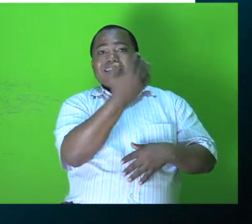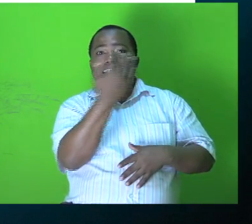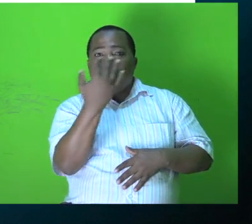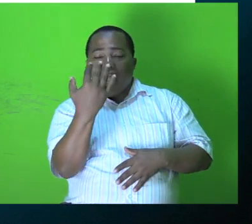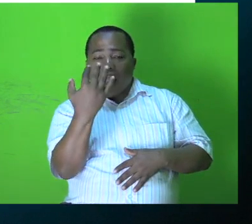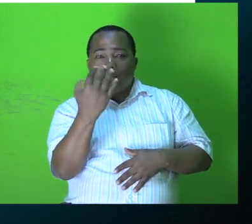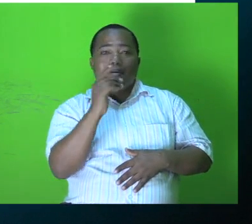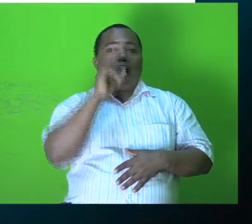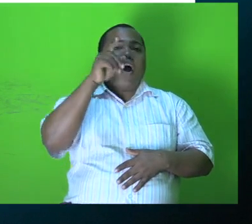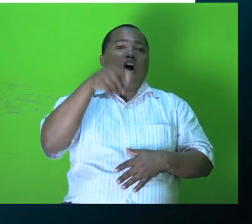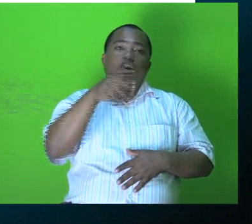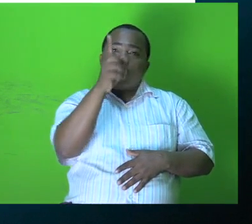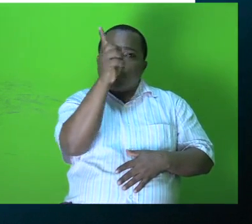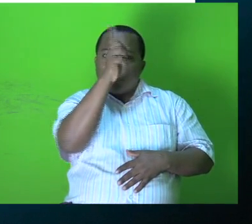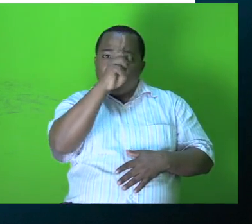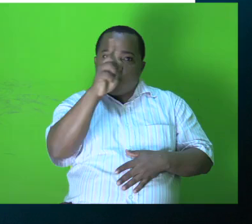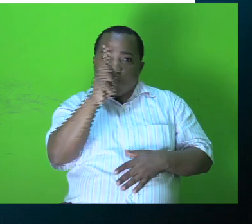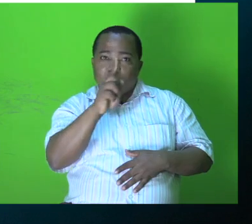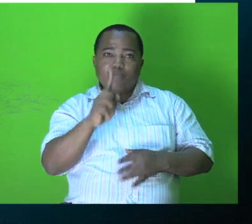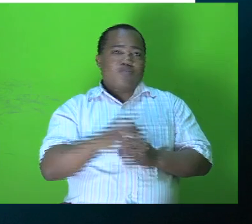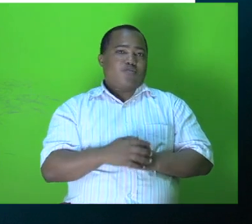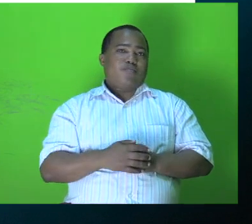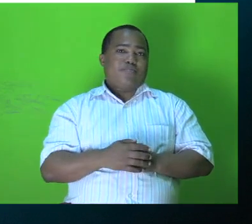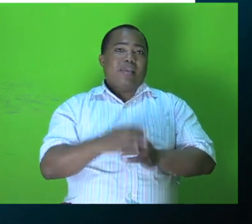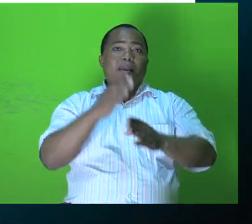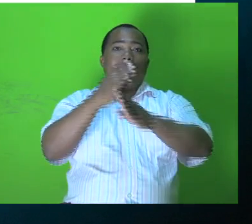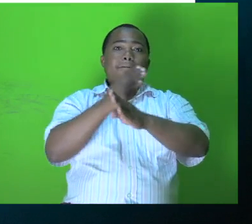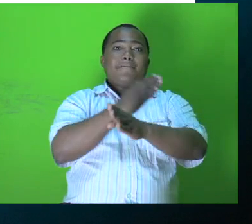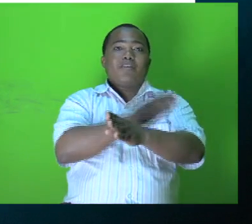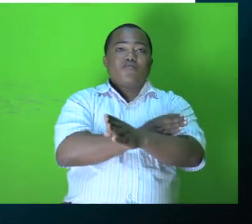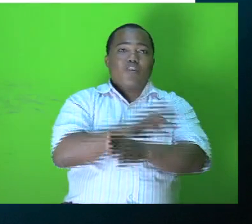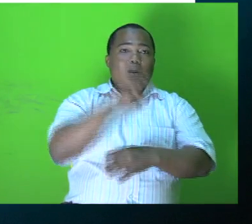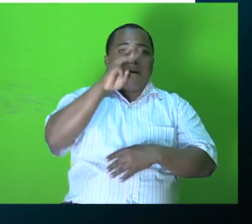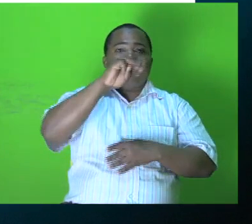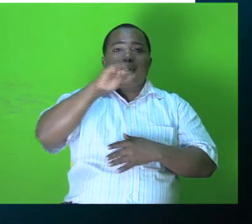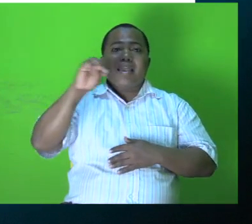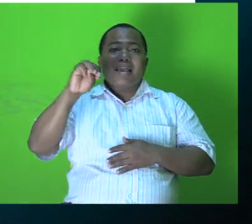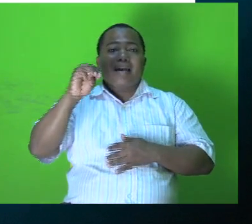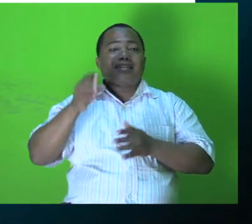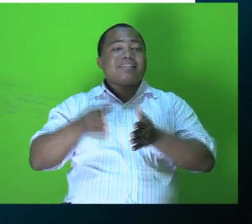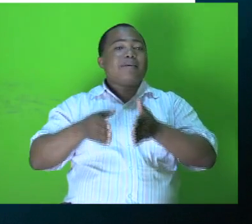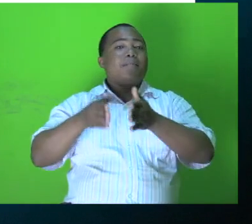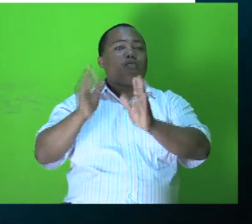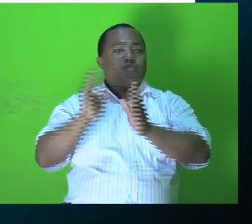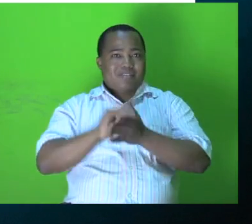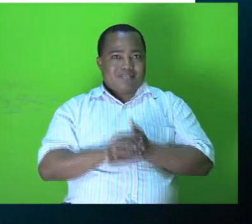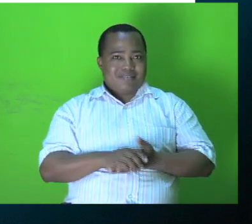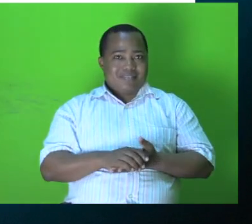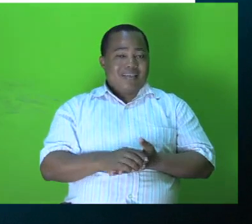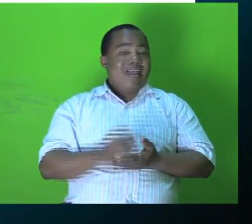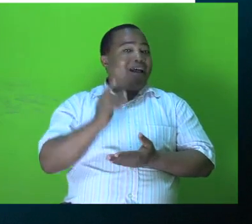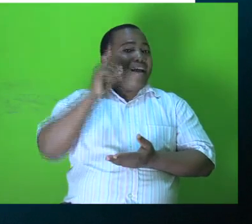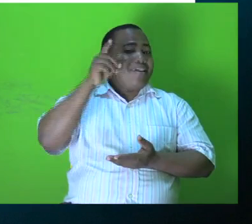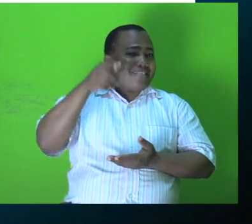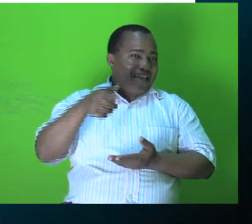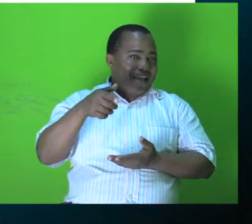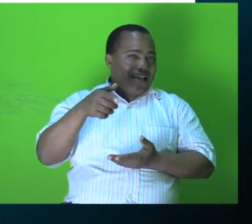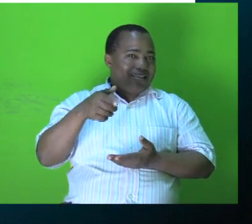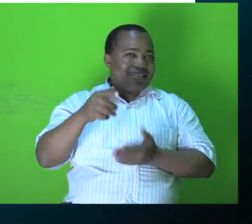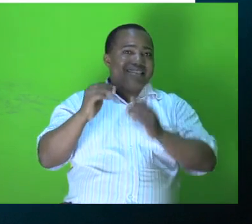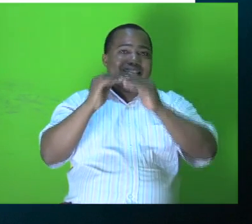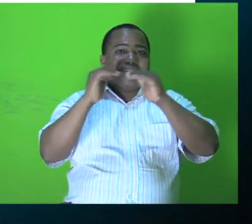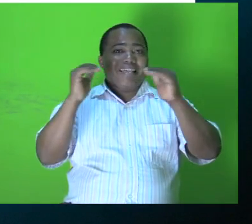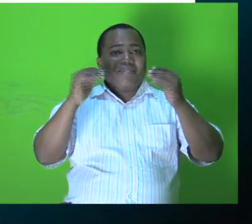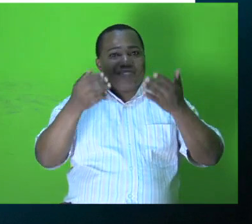of chromosomes before meiosis process. So if that's the cell